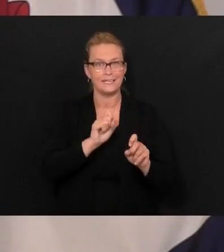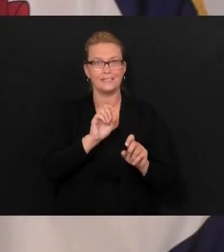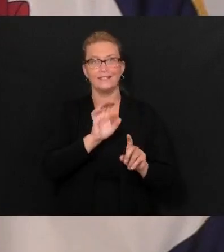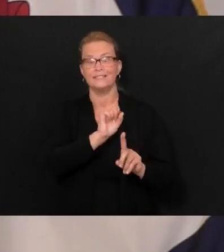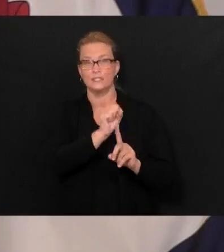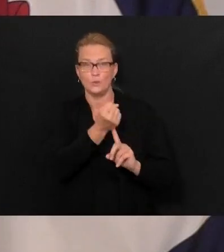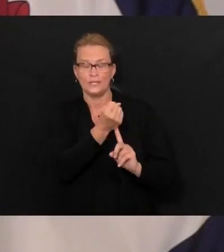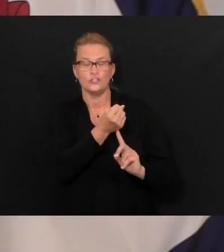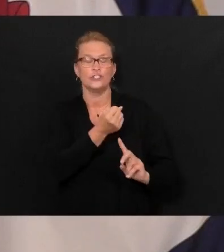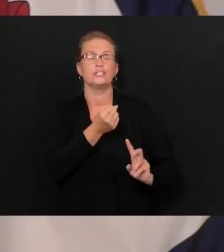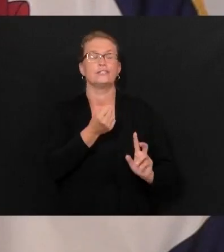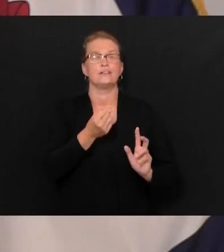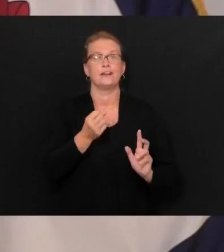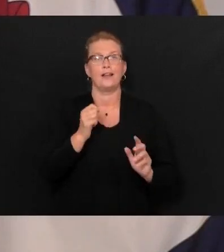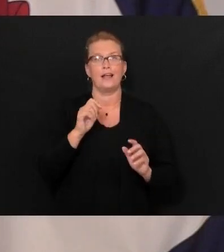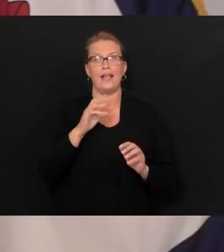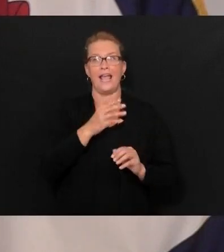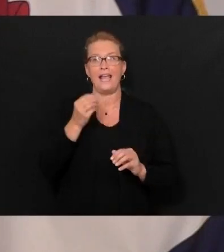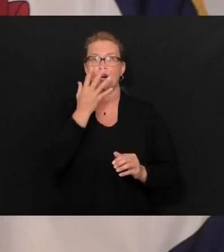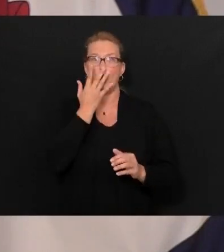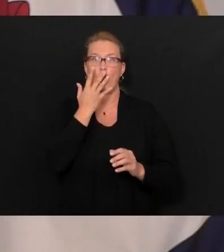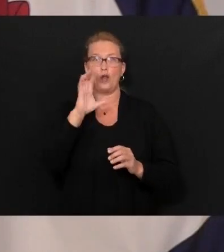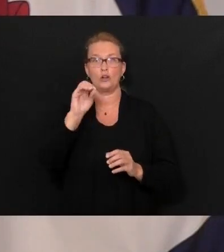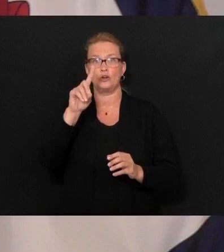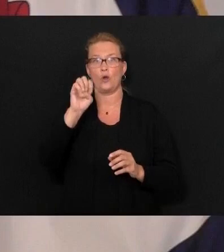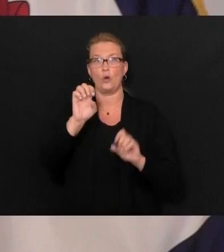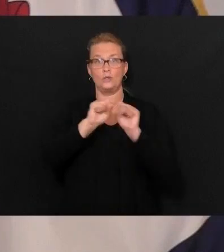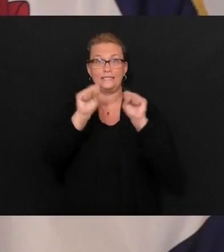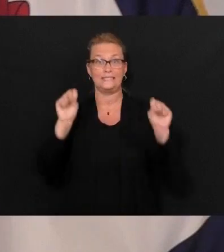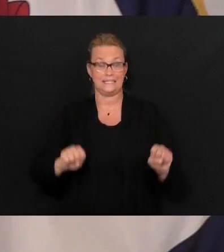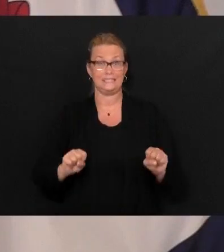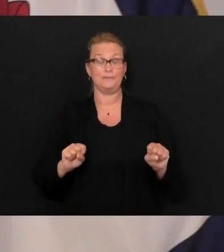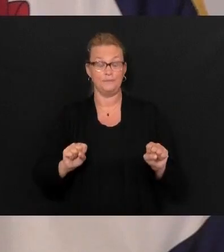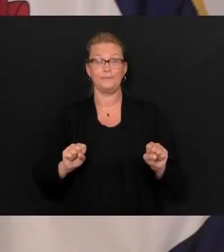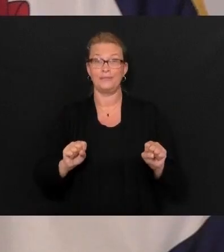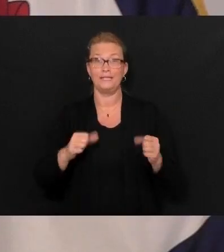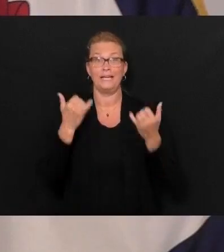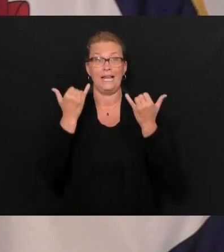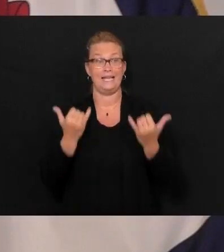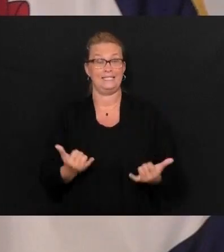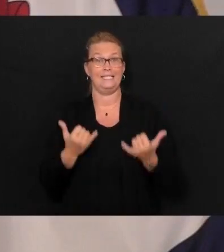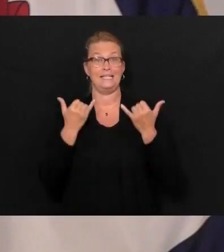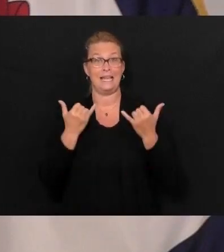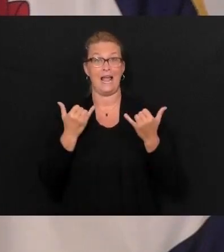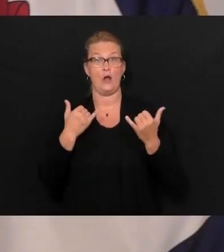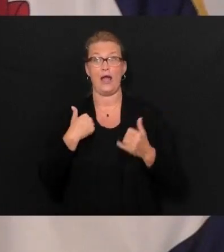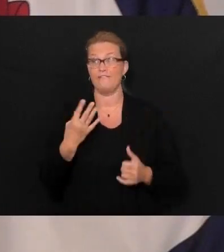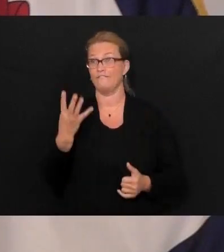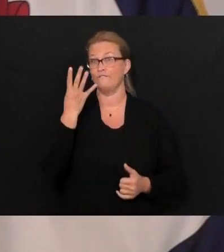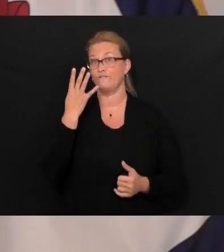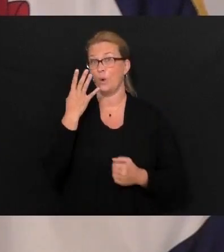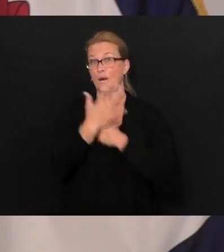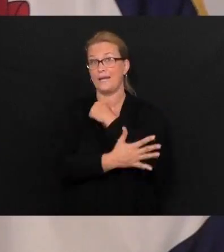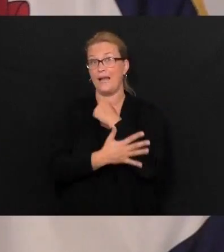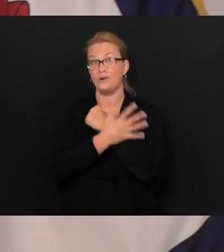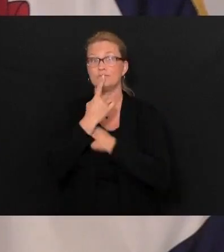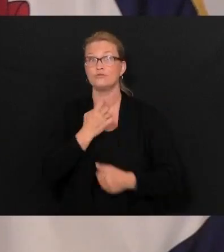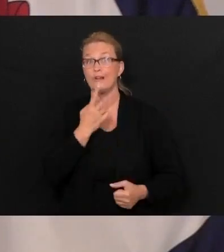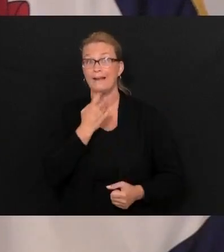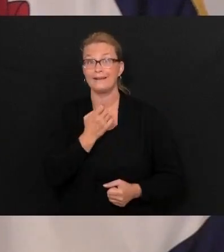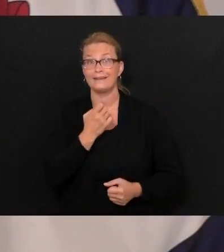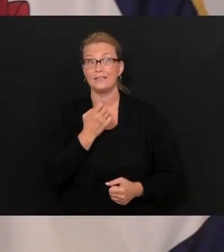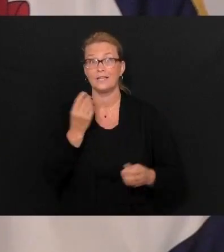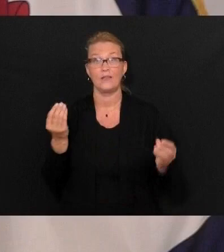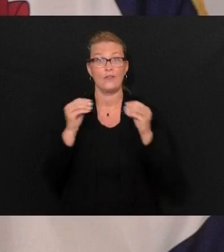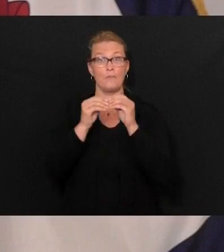standpoint of how our color code system is, like I said, now we have 4 counties in the red. I think the